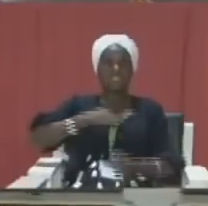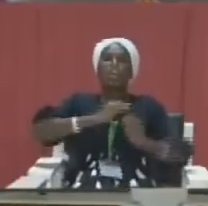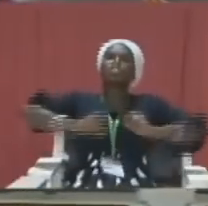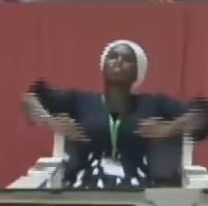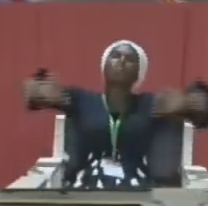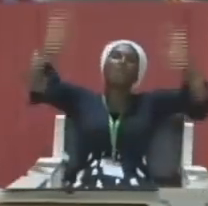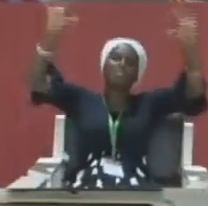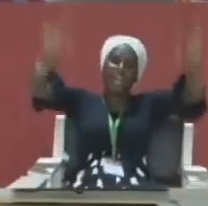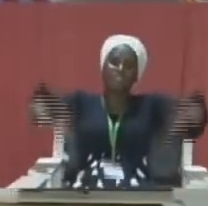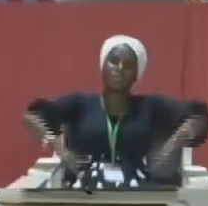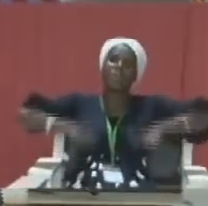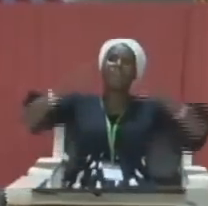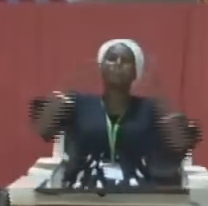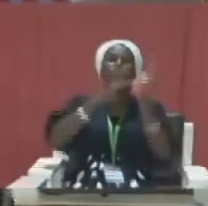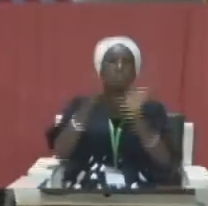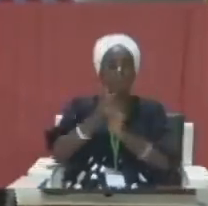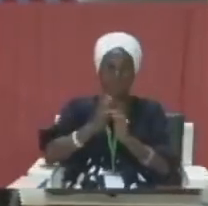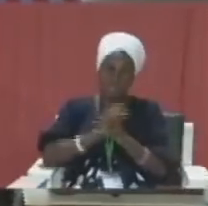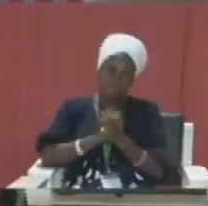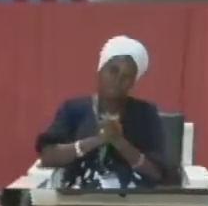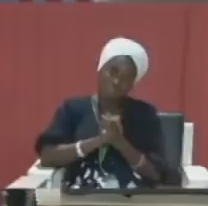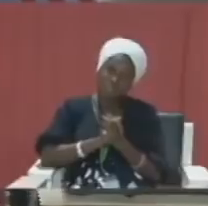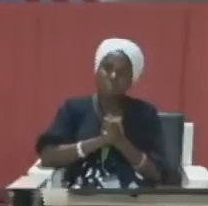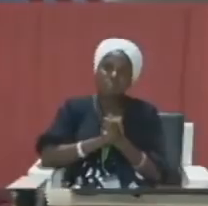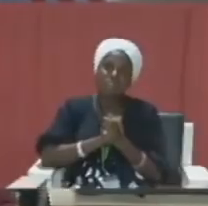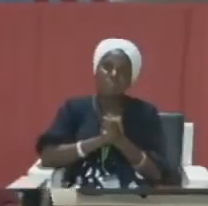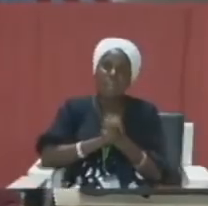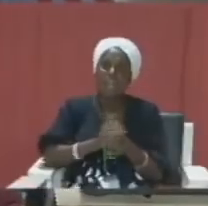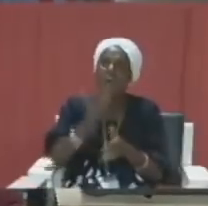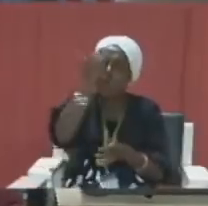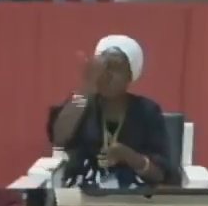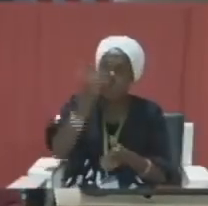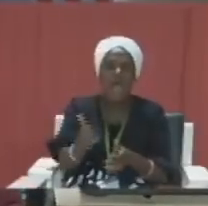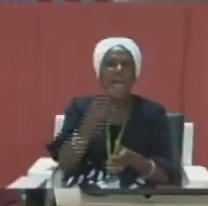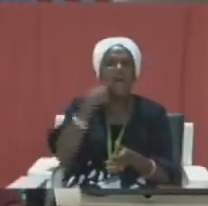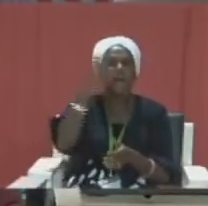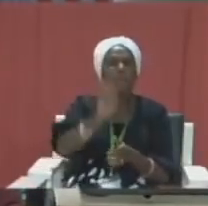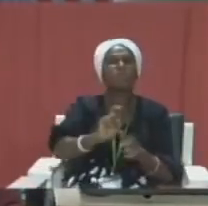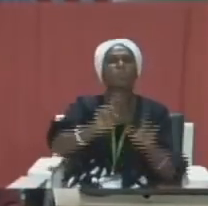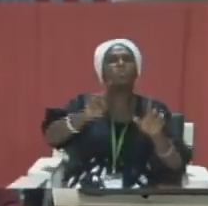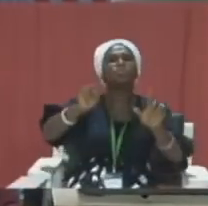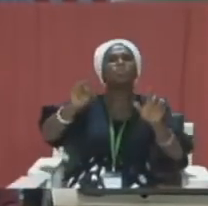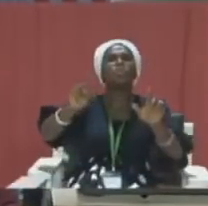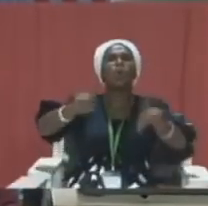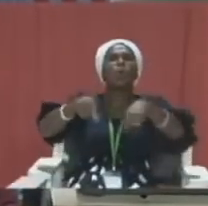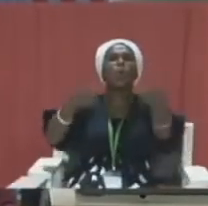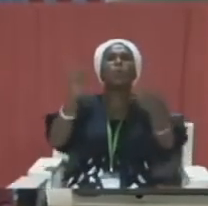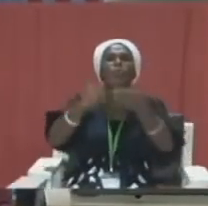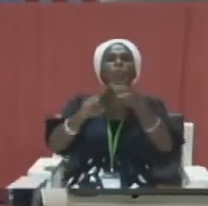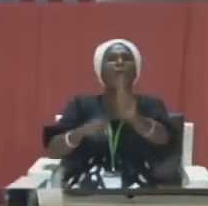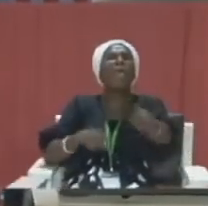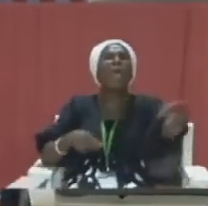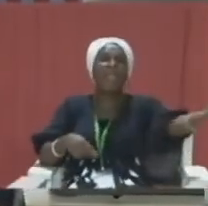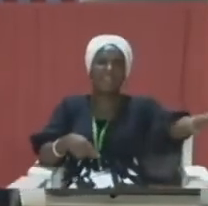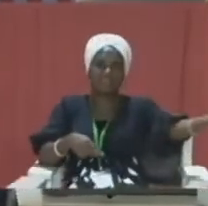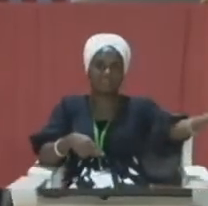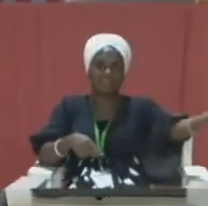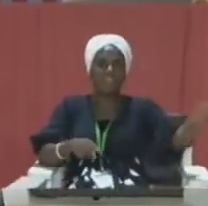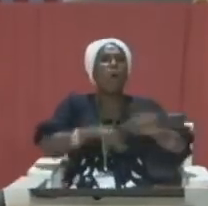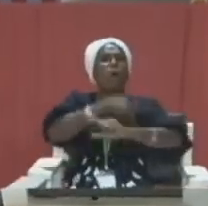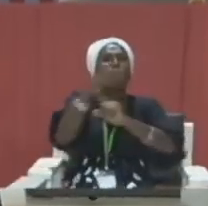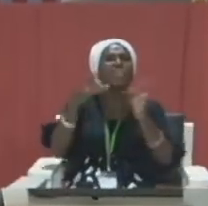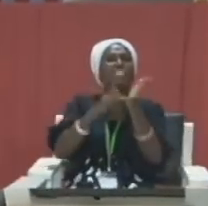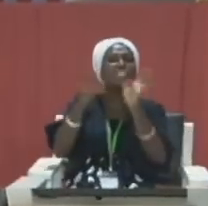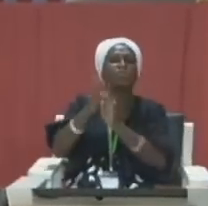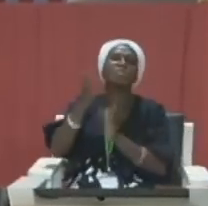Why should you go into eternal flames when there is a redeemer,